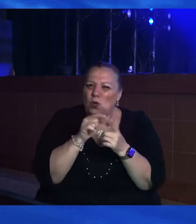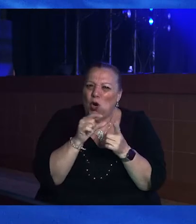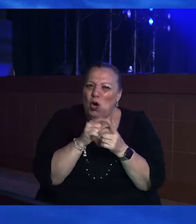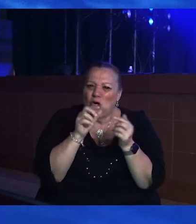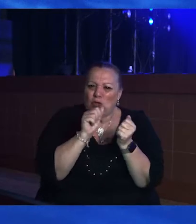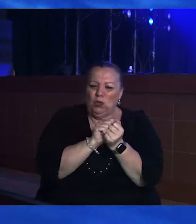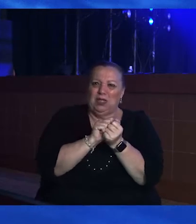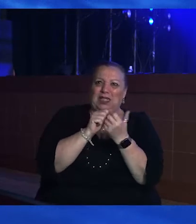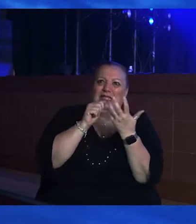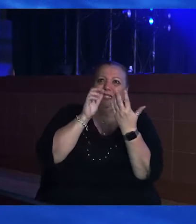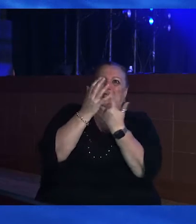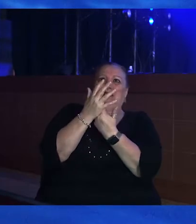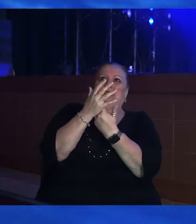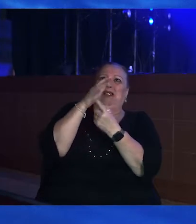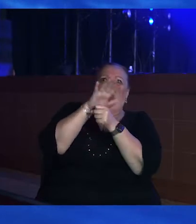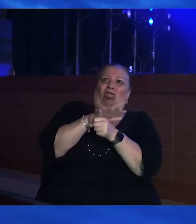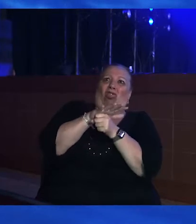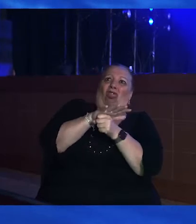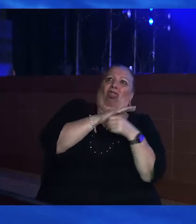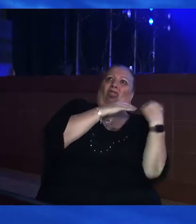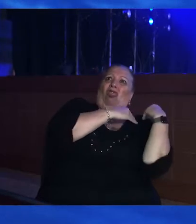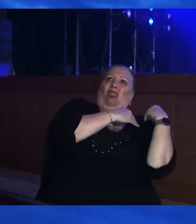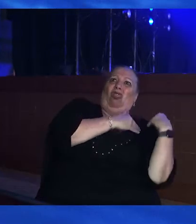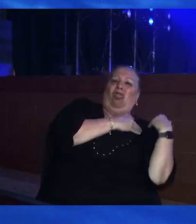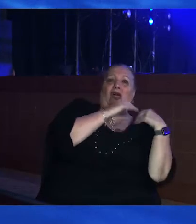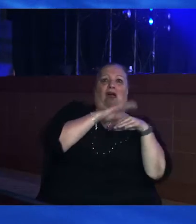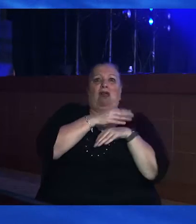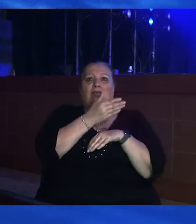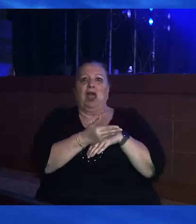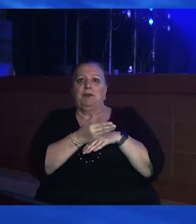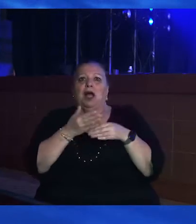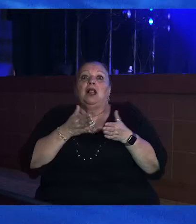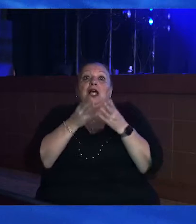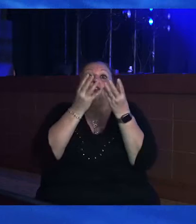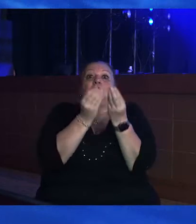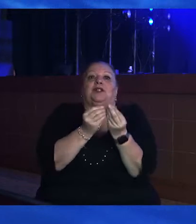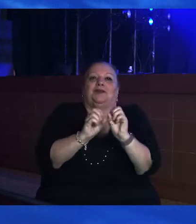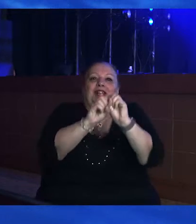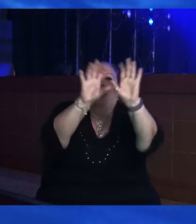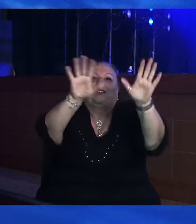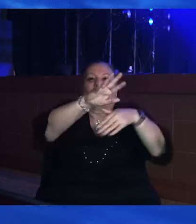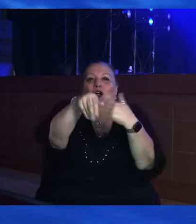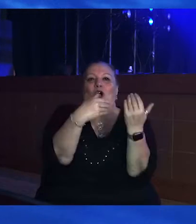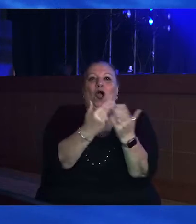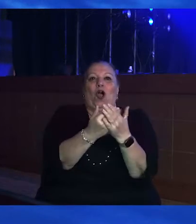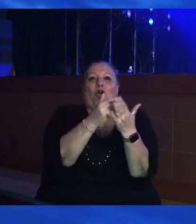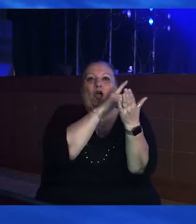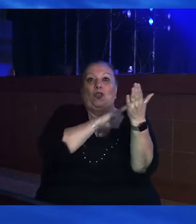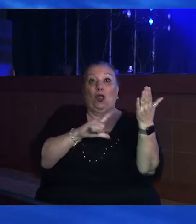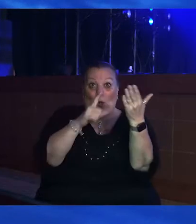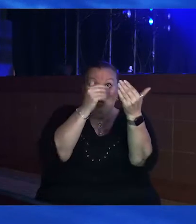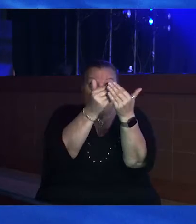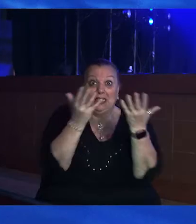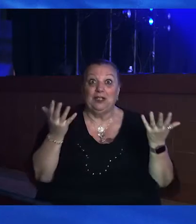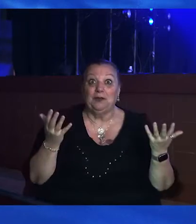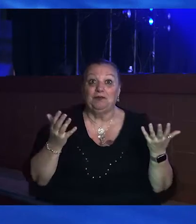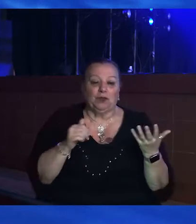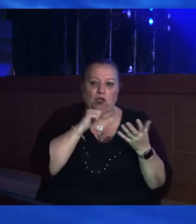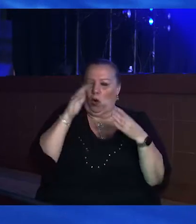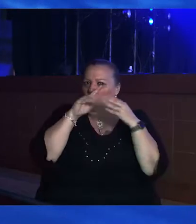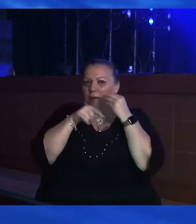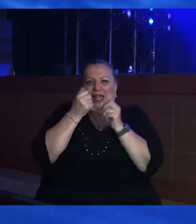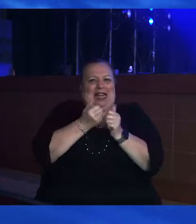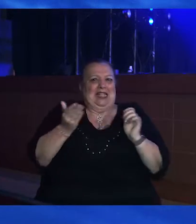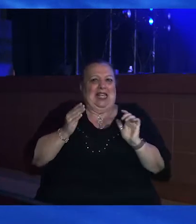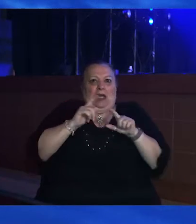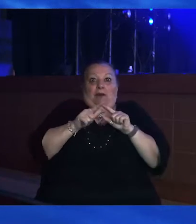cloud hanging over them. Verse 5, let your gentleness be evident to all. The Lord is near. Do not be anxious about anything, but in